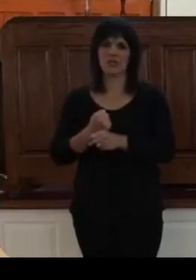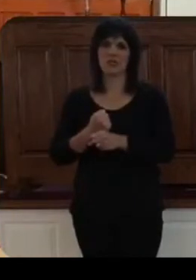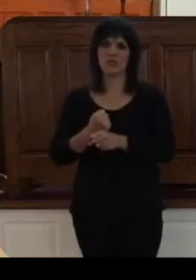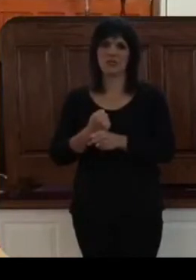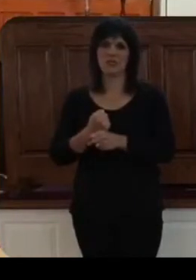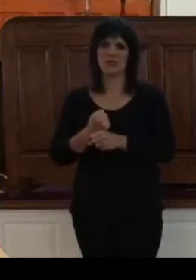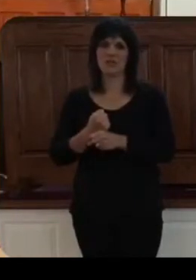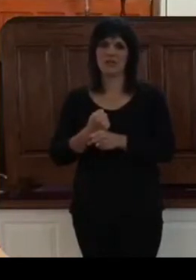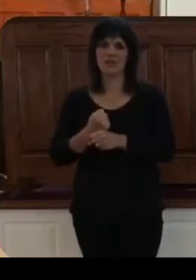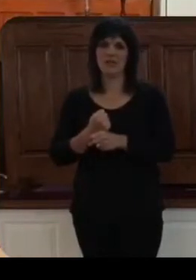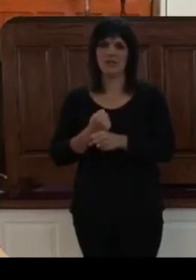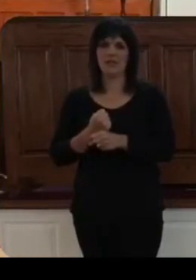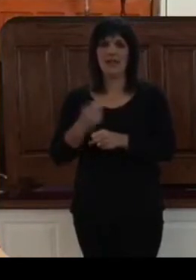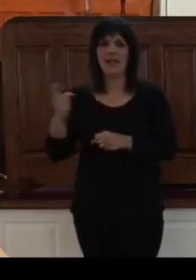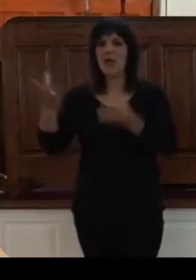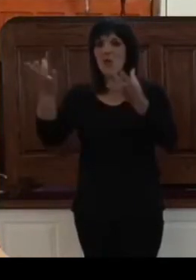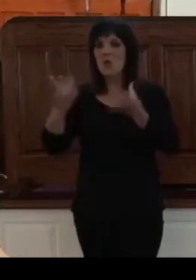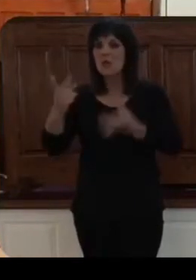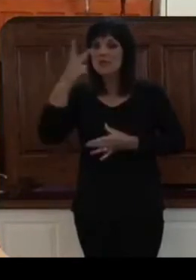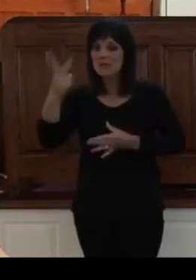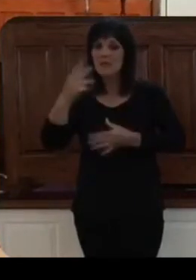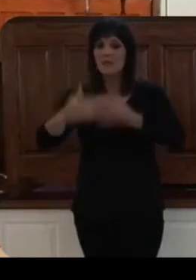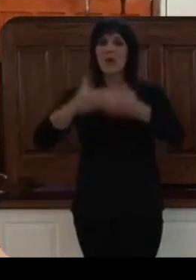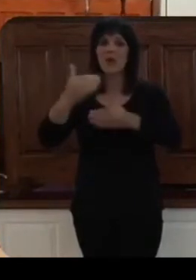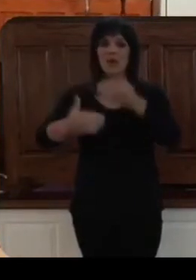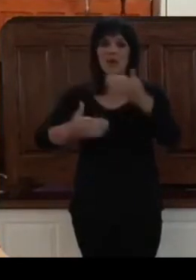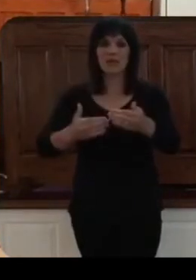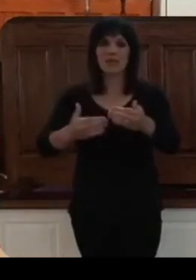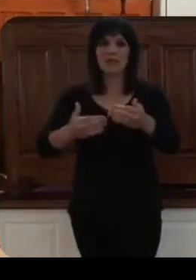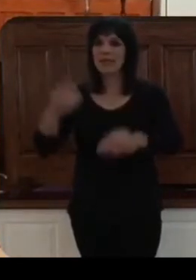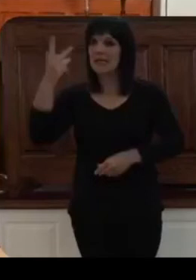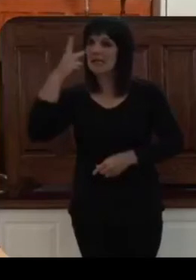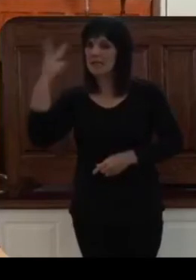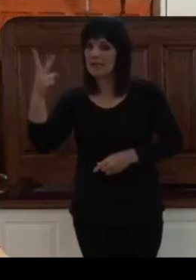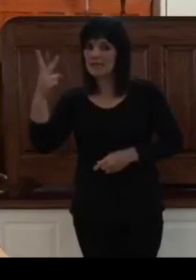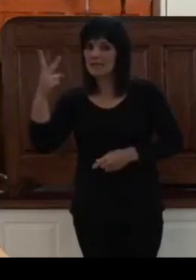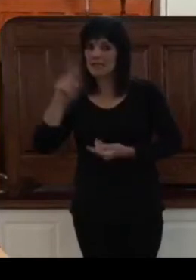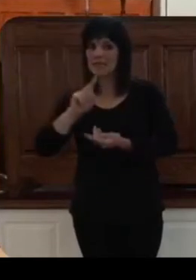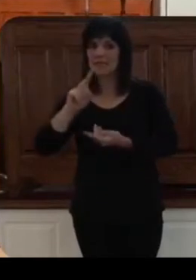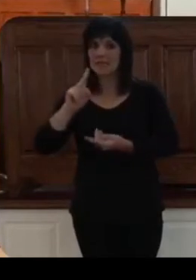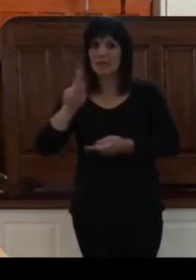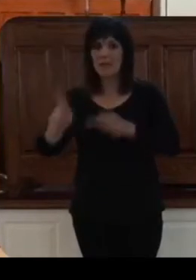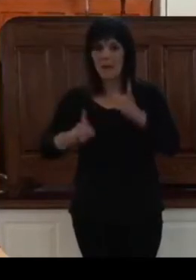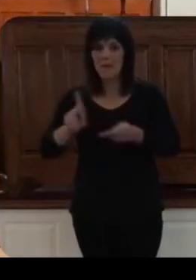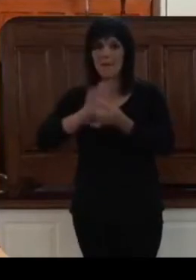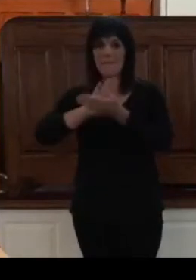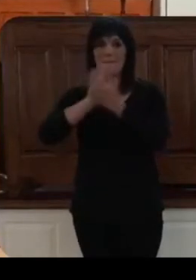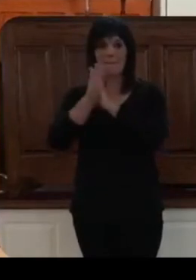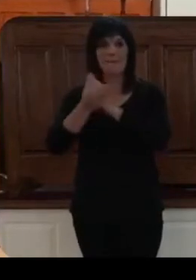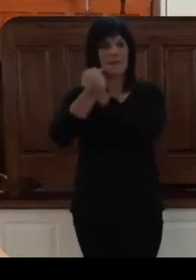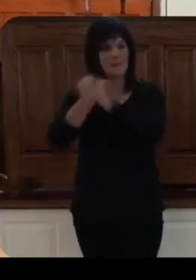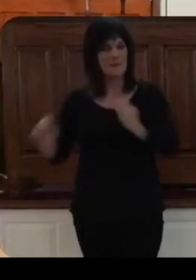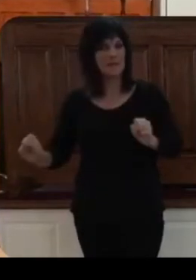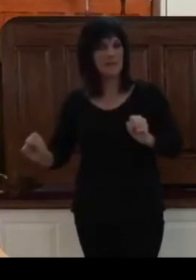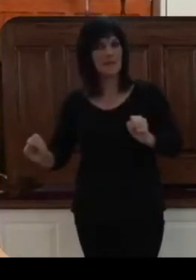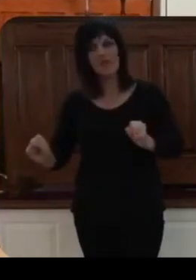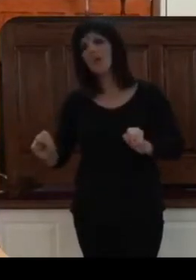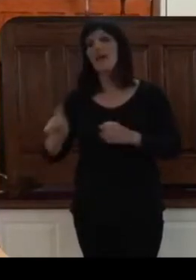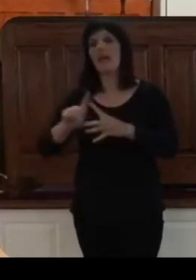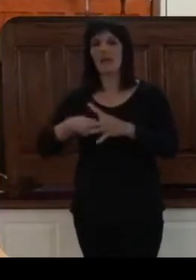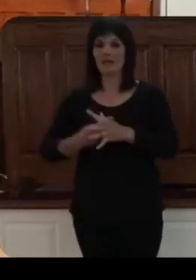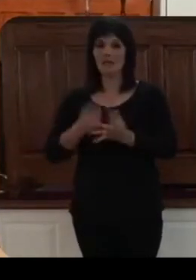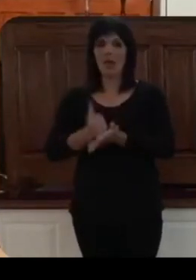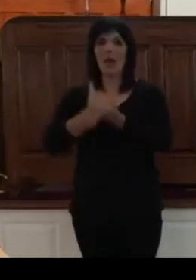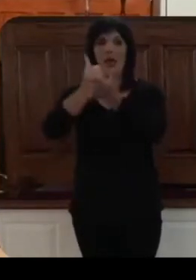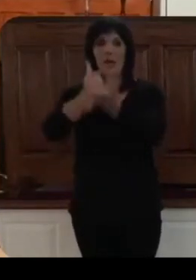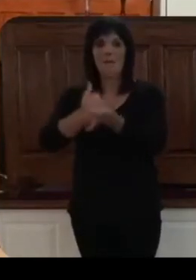Corinth because he wanted to see the progress. He'd see people saved. He'd start pouring himself into their lives, start discipling them.